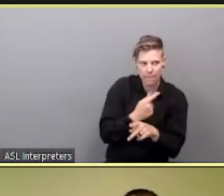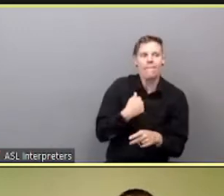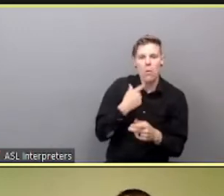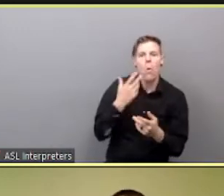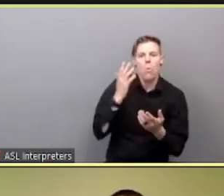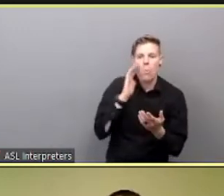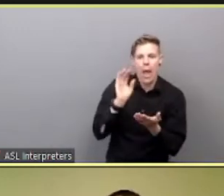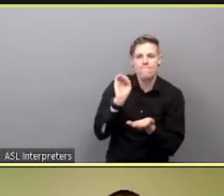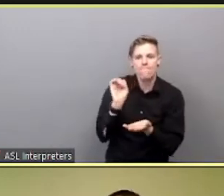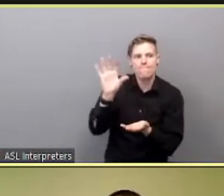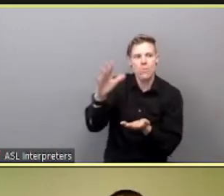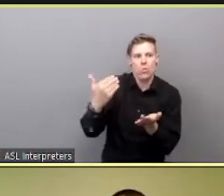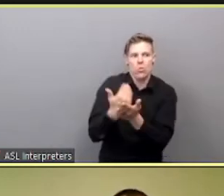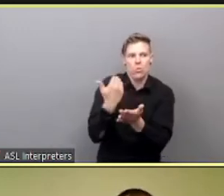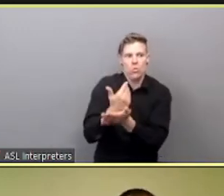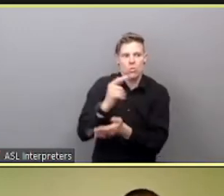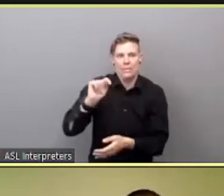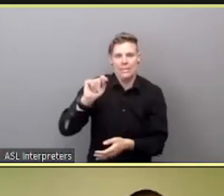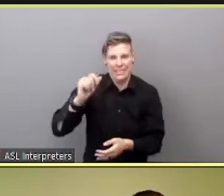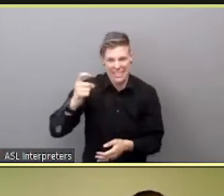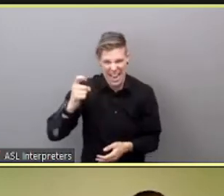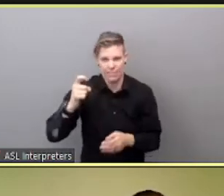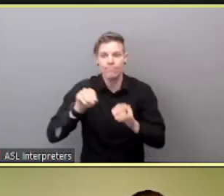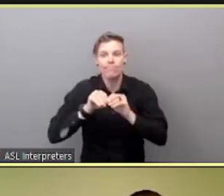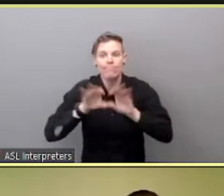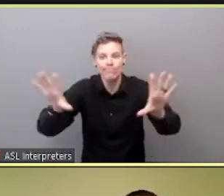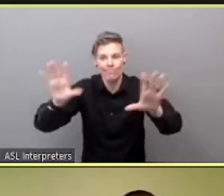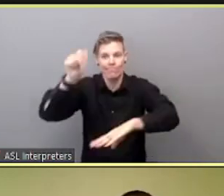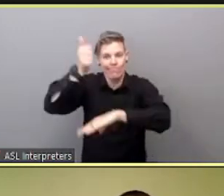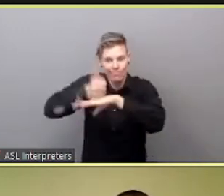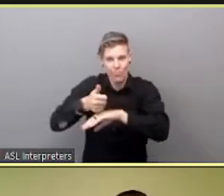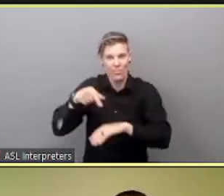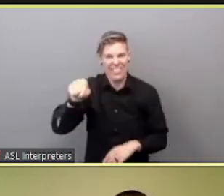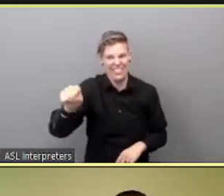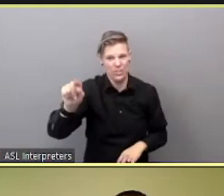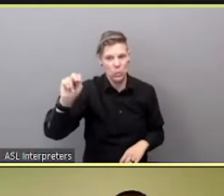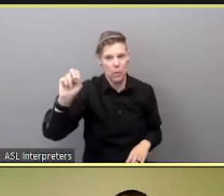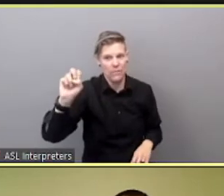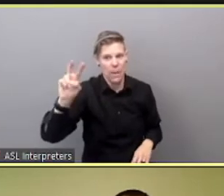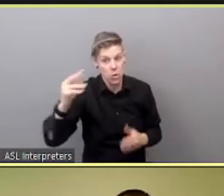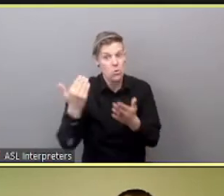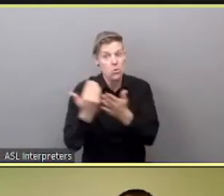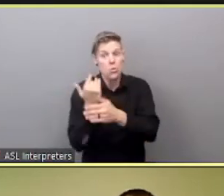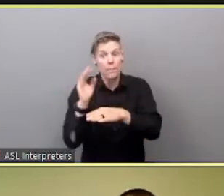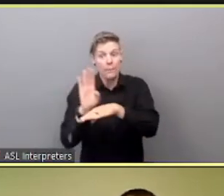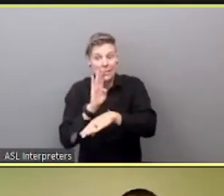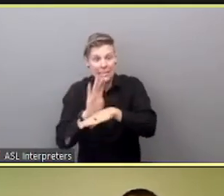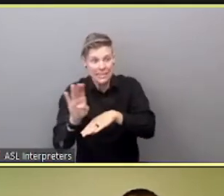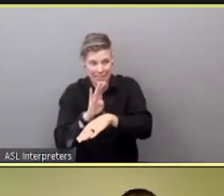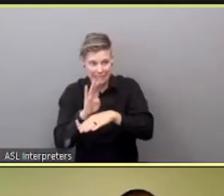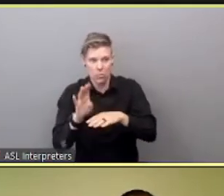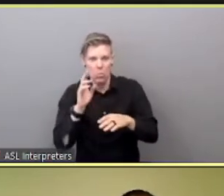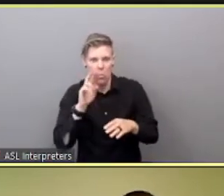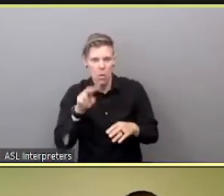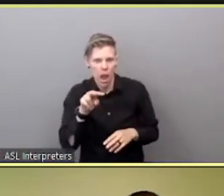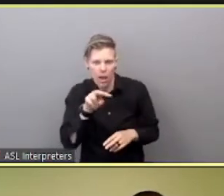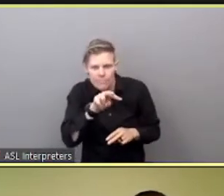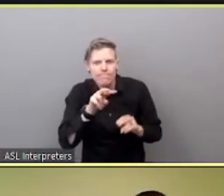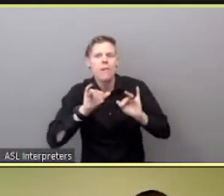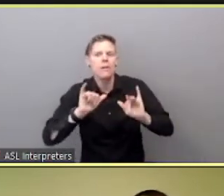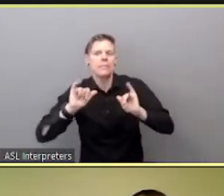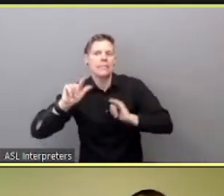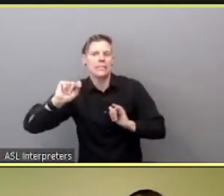to further help employers that saw benefit charges over the course of the pandemic.